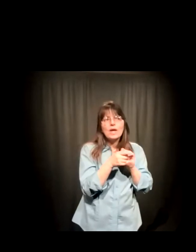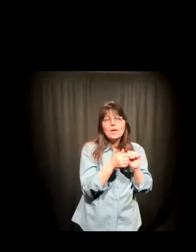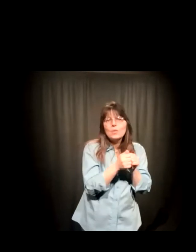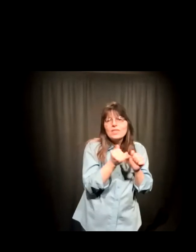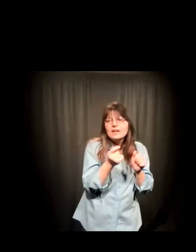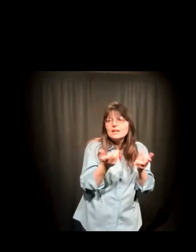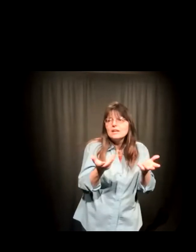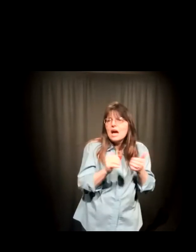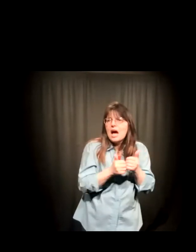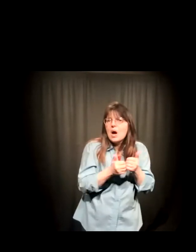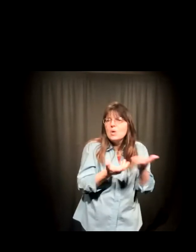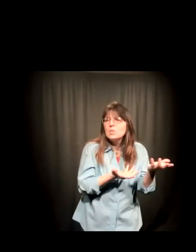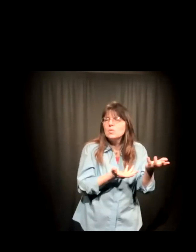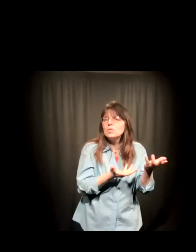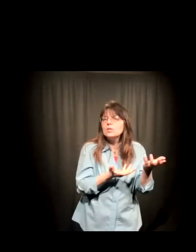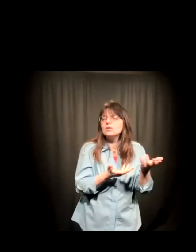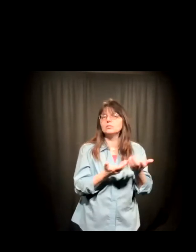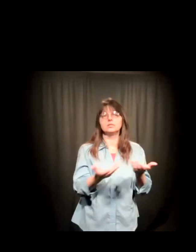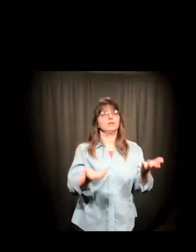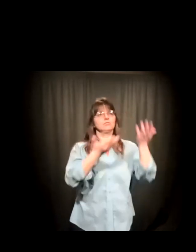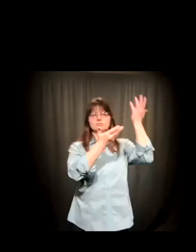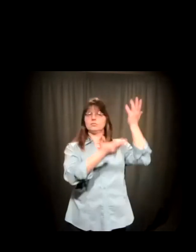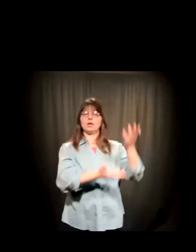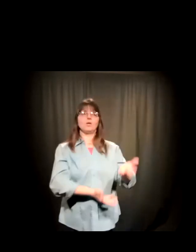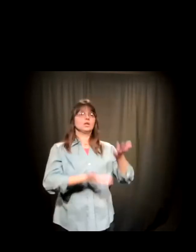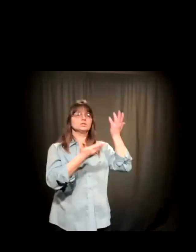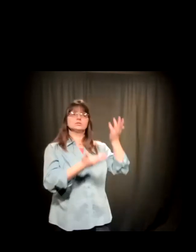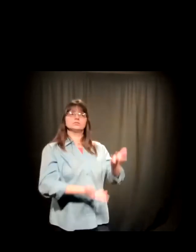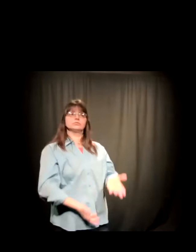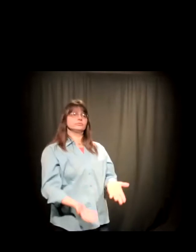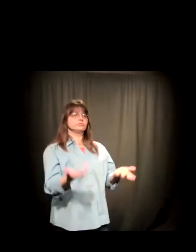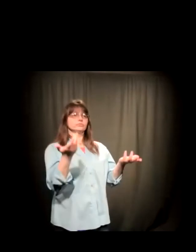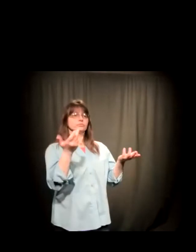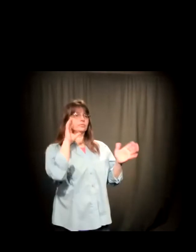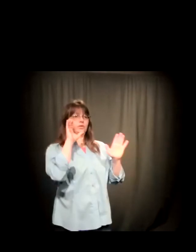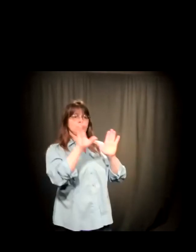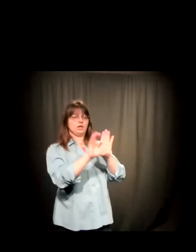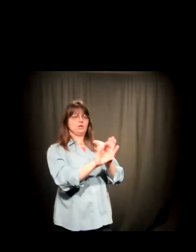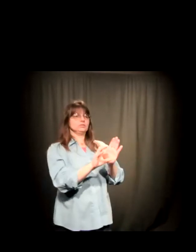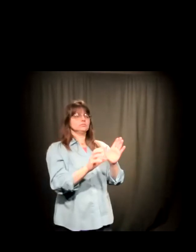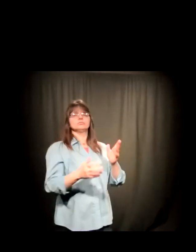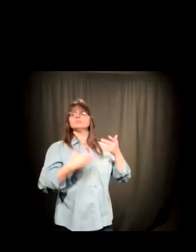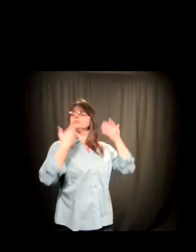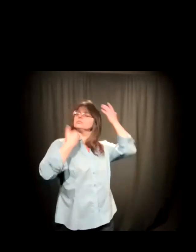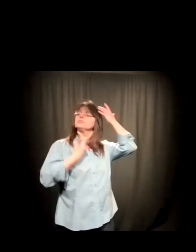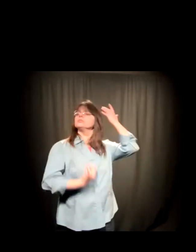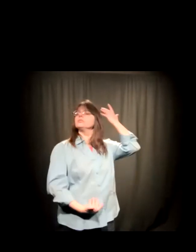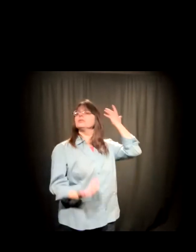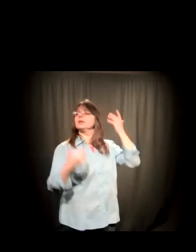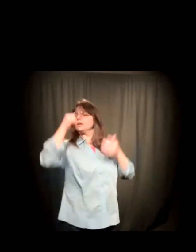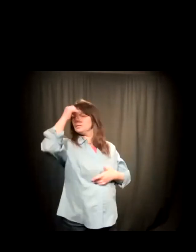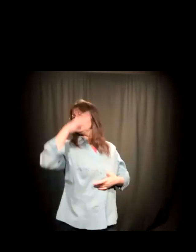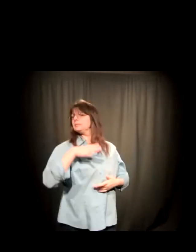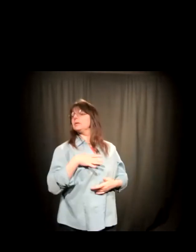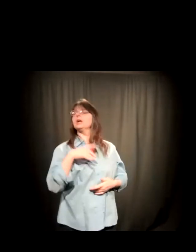Nevertheless, there he was, a black and white photo of a man with a white beard, bright